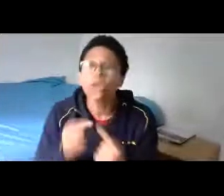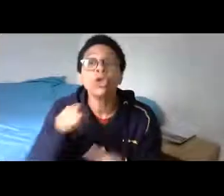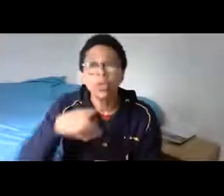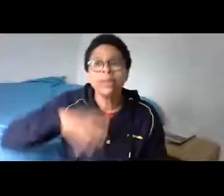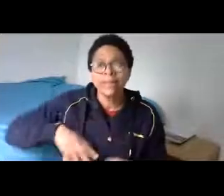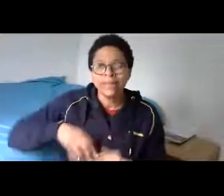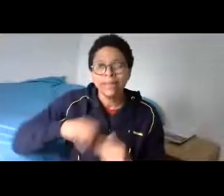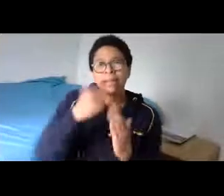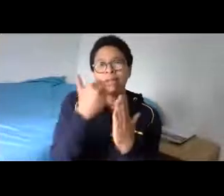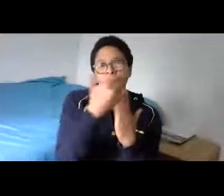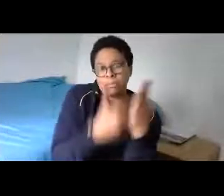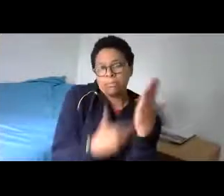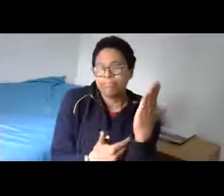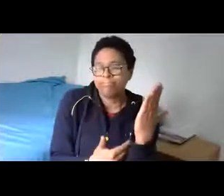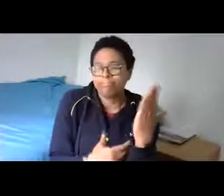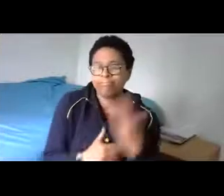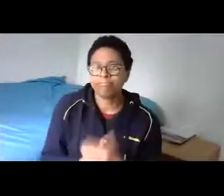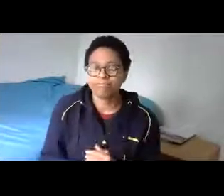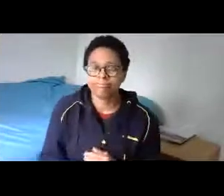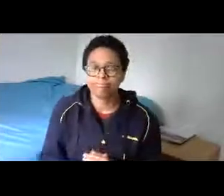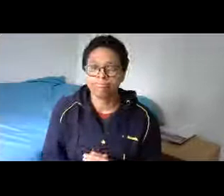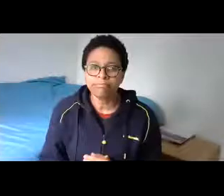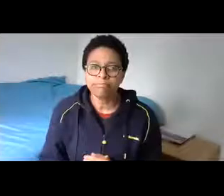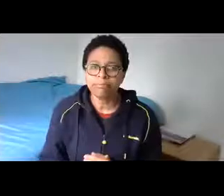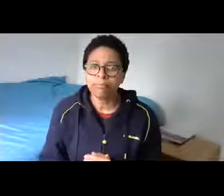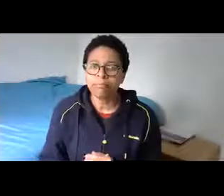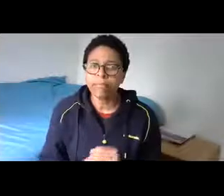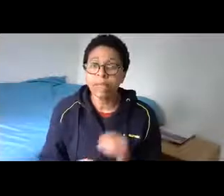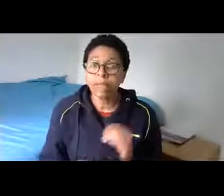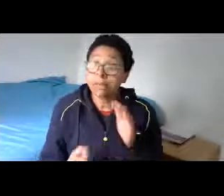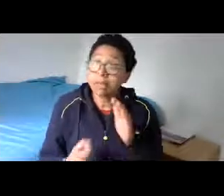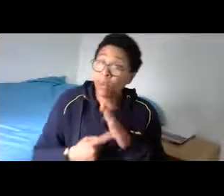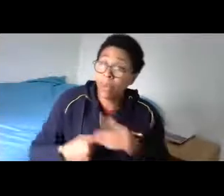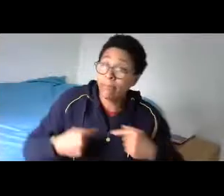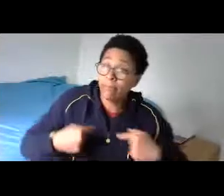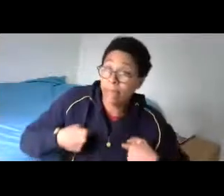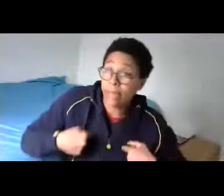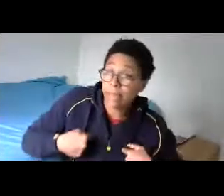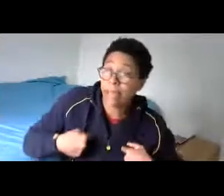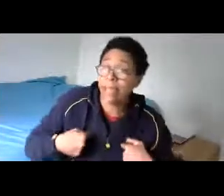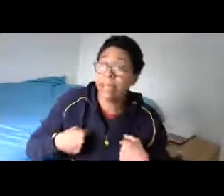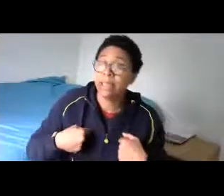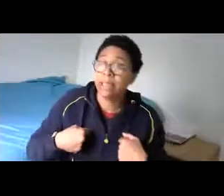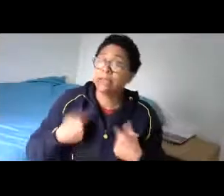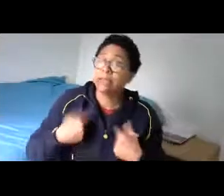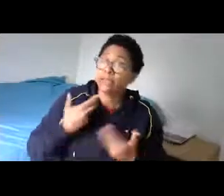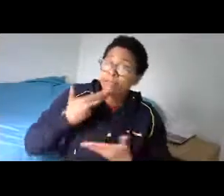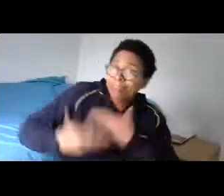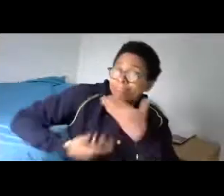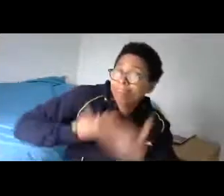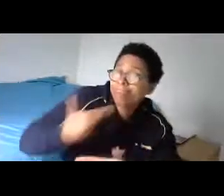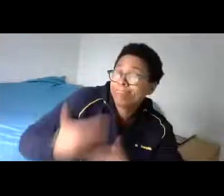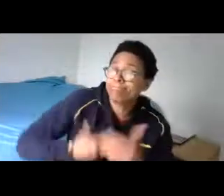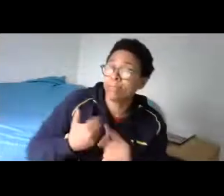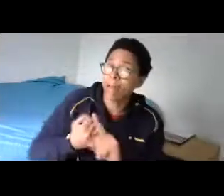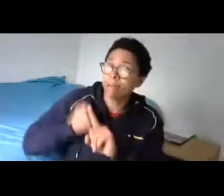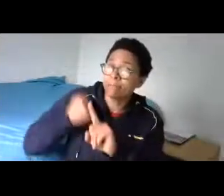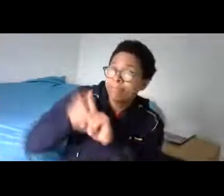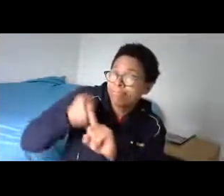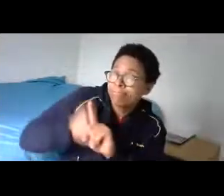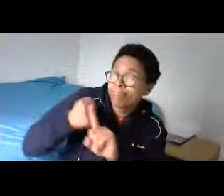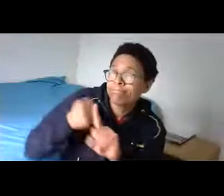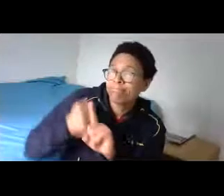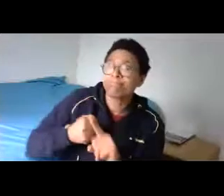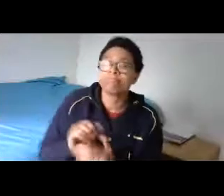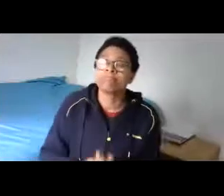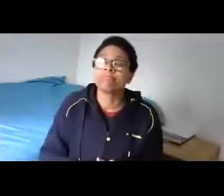documents. So it's important maybe to talk about advocacy right now. So when they